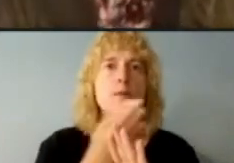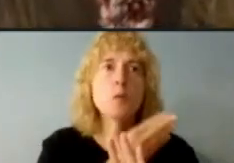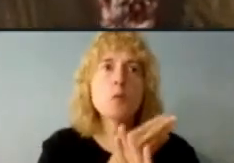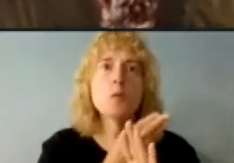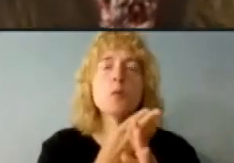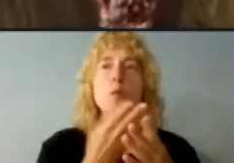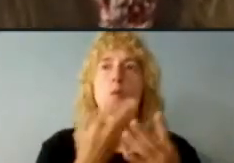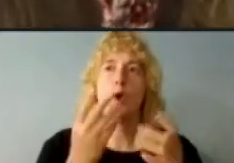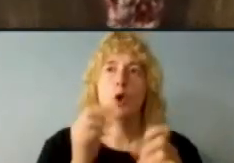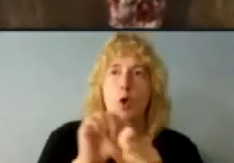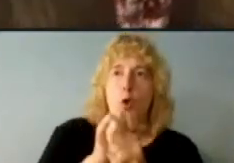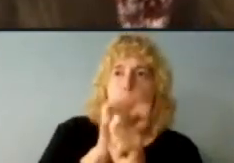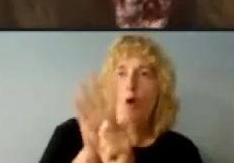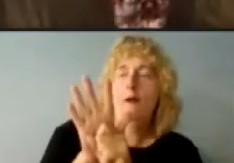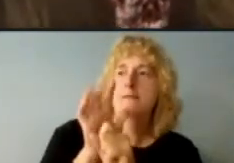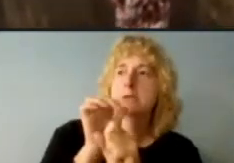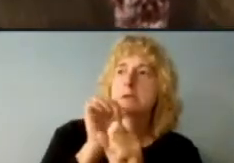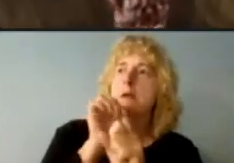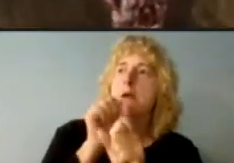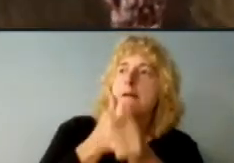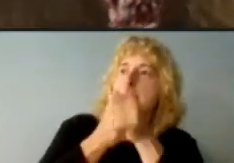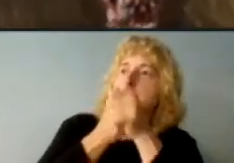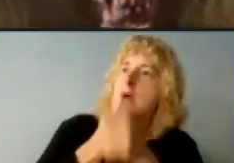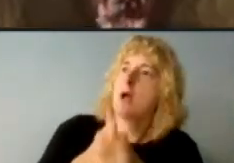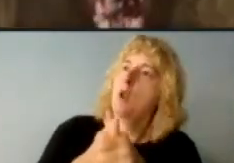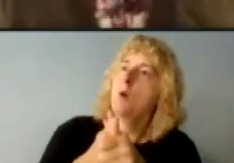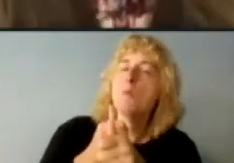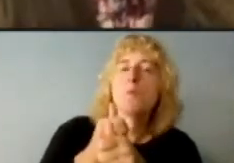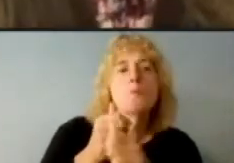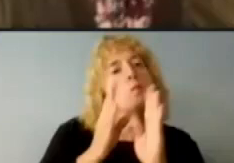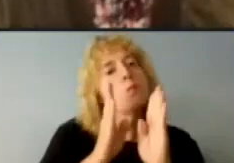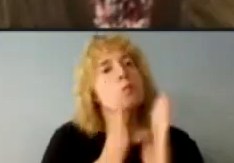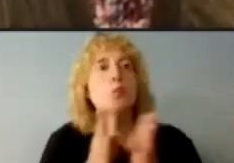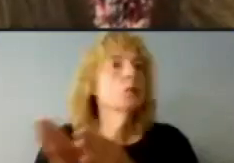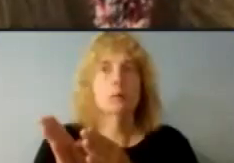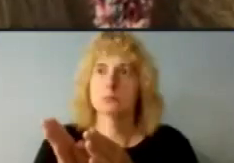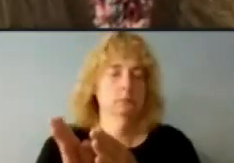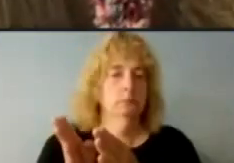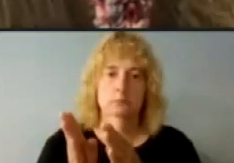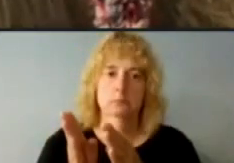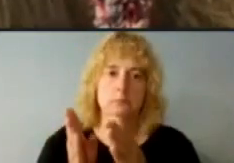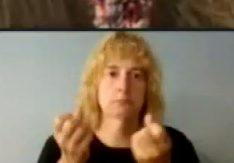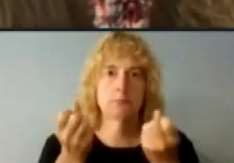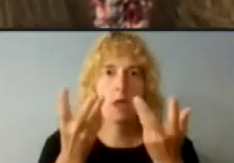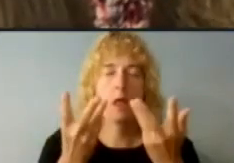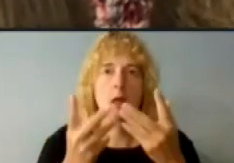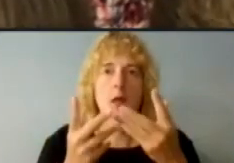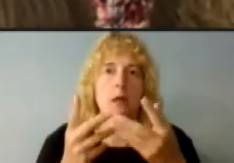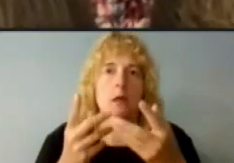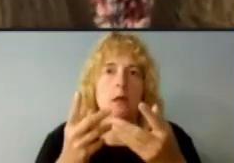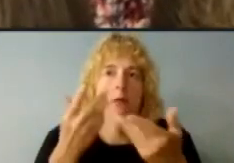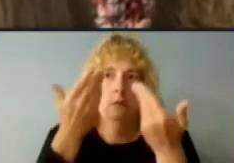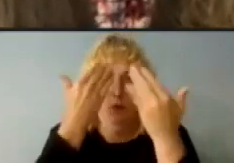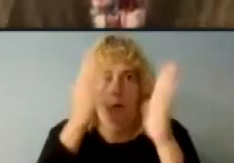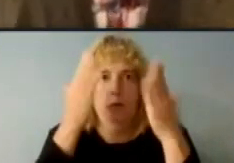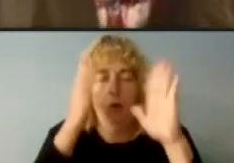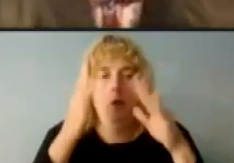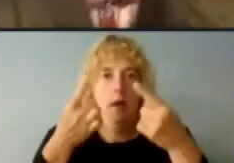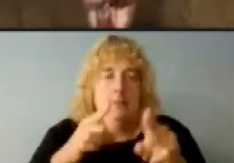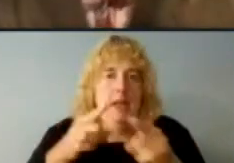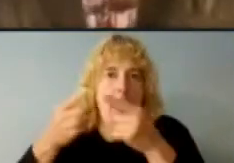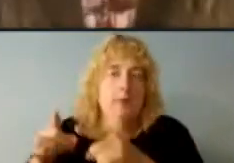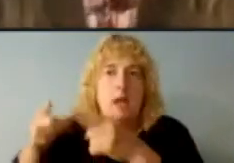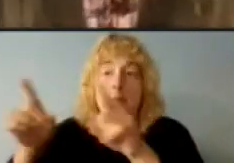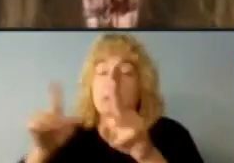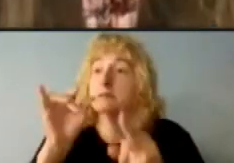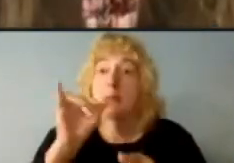right? It's very unpredictable. There's a lot of unknowns right now. And as you guys have been hearing from experts, they're still trying to